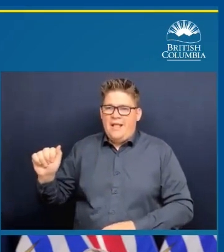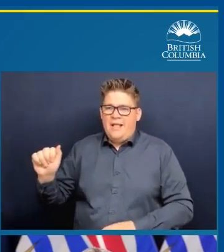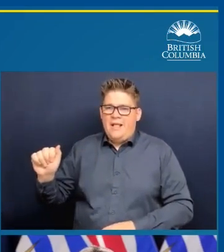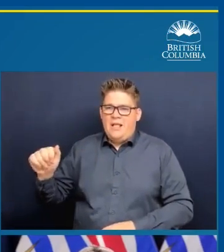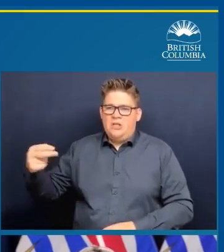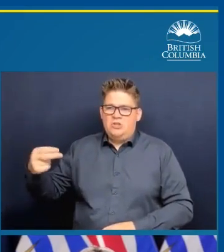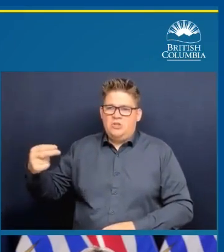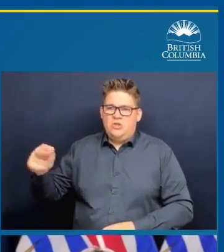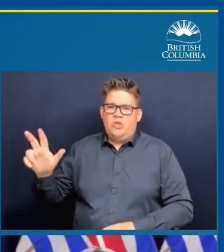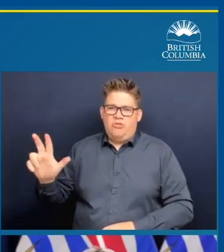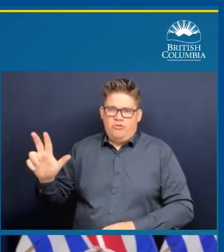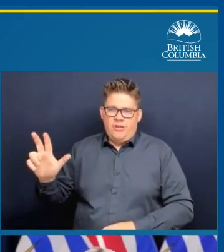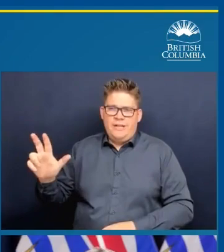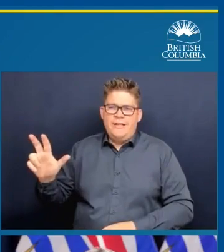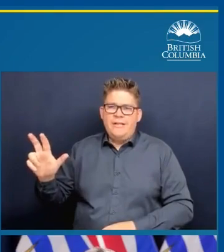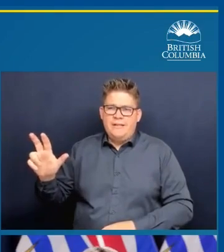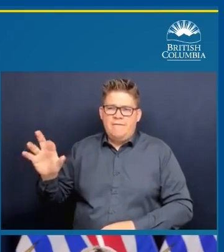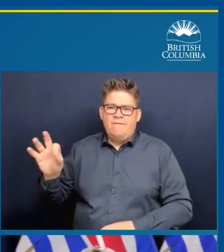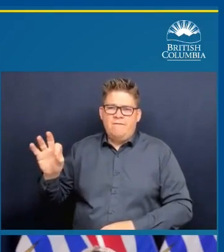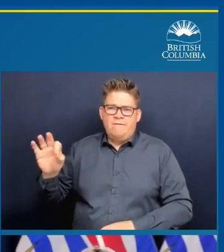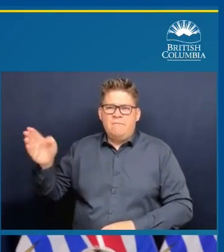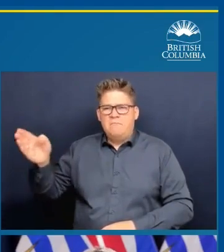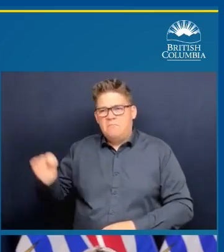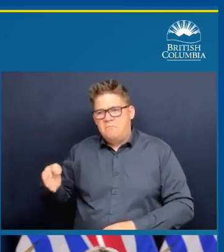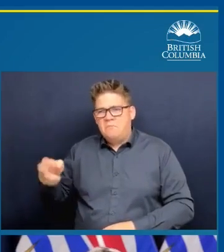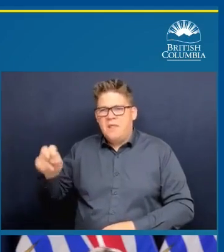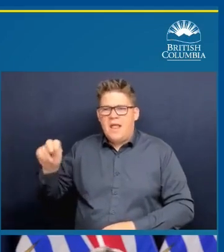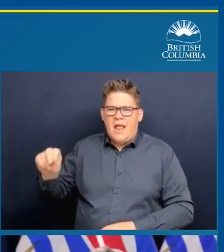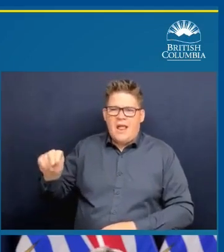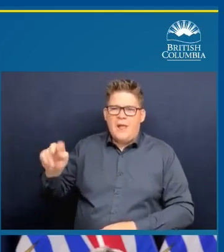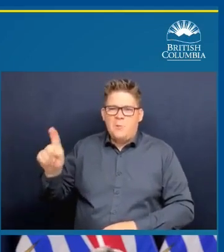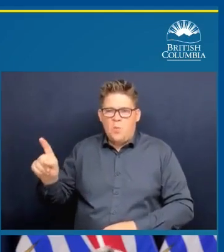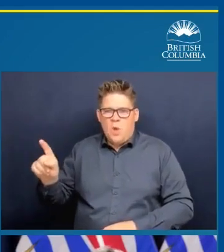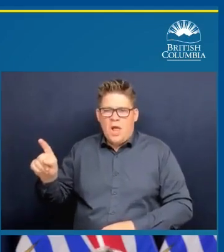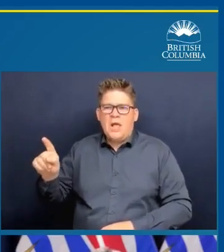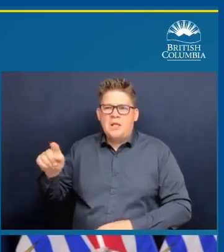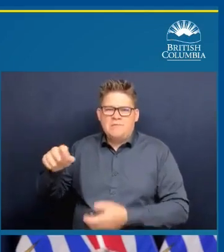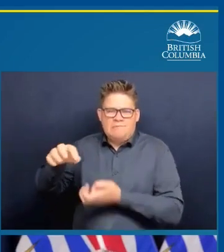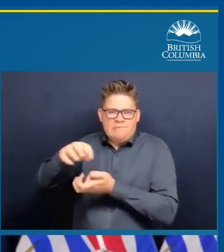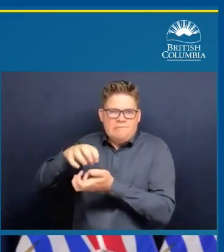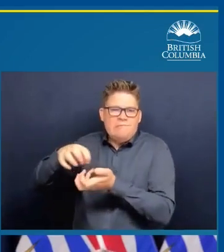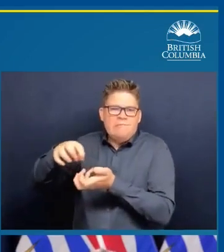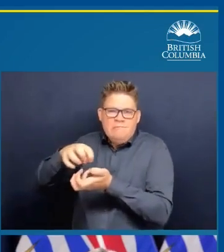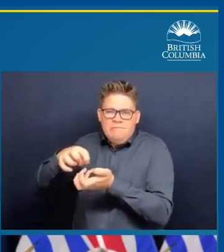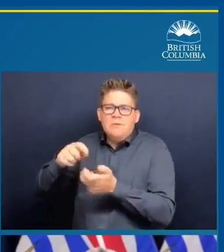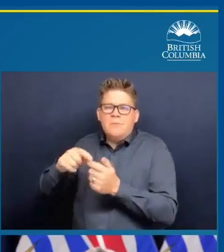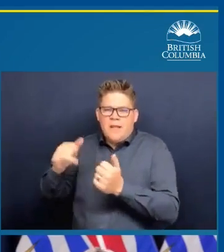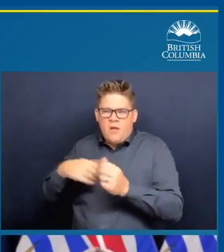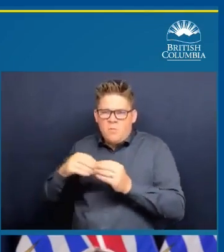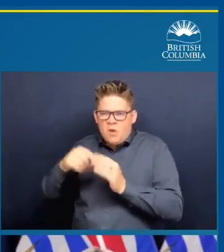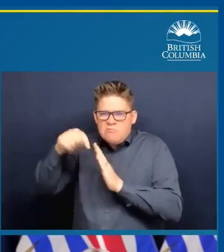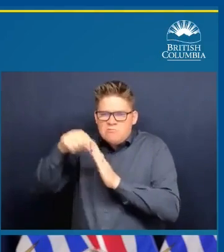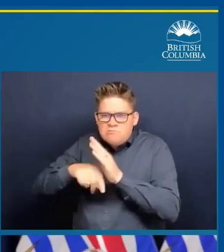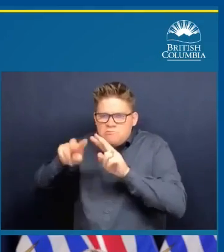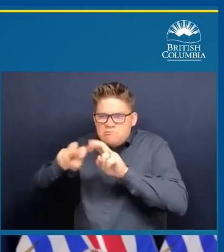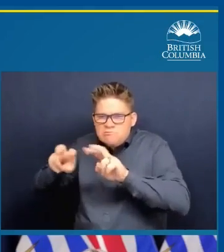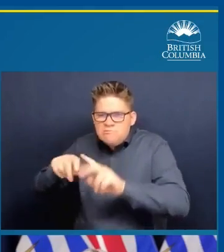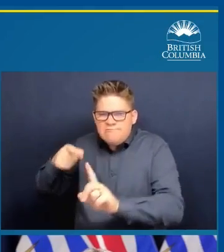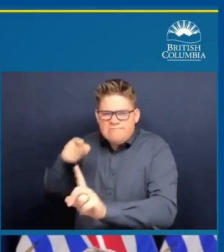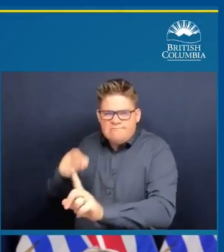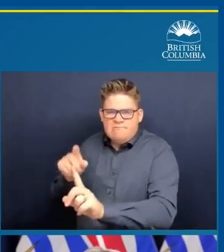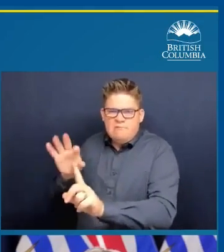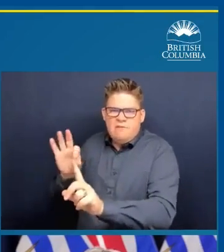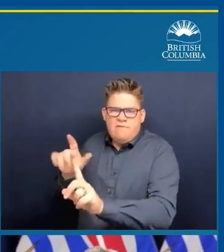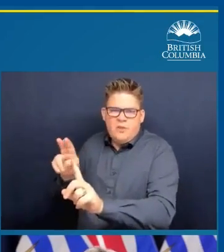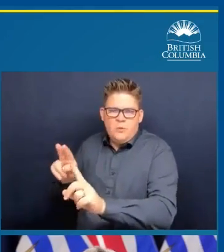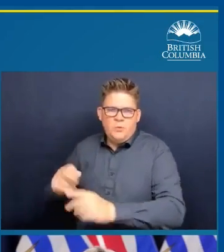we haven't figured that out yet, in particular, sorry, H3N2 and H1N1. What we've seen, though, is